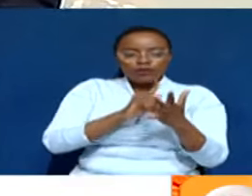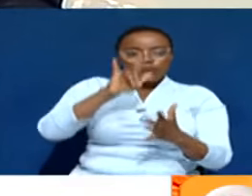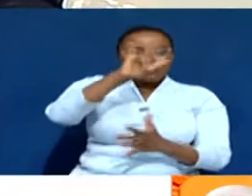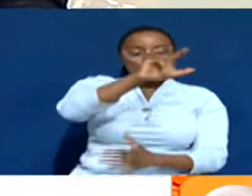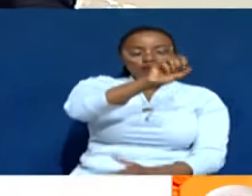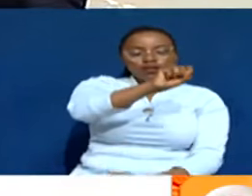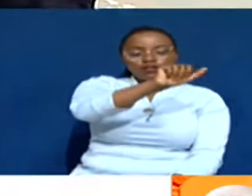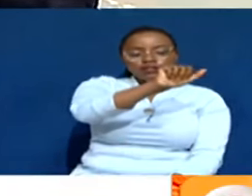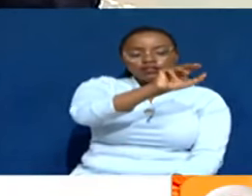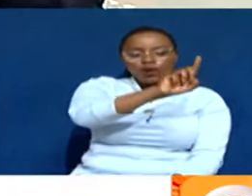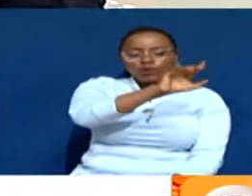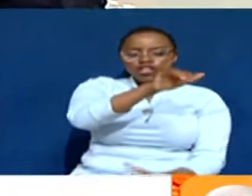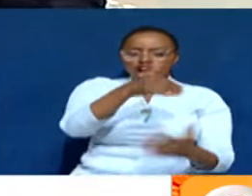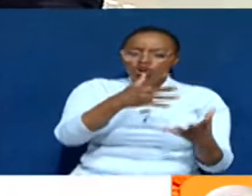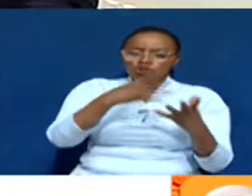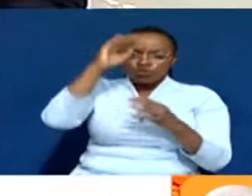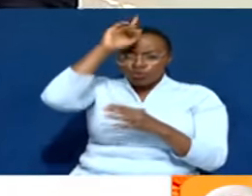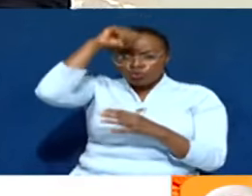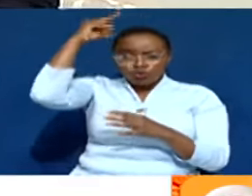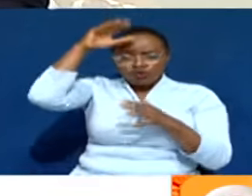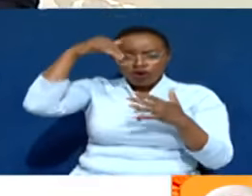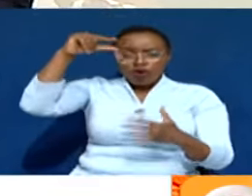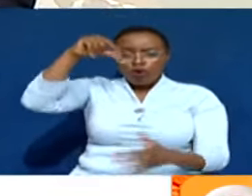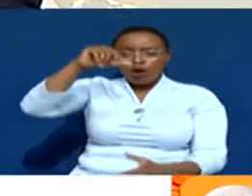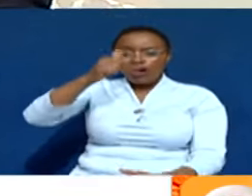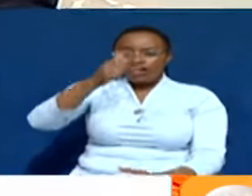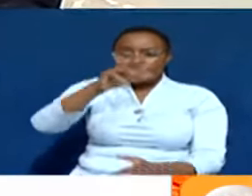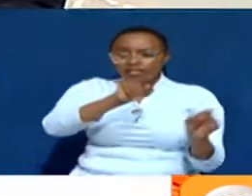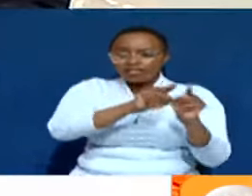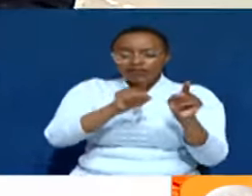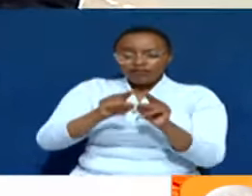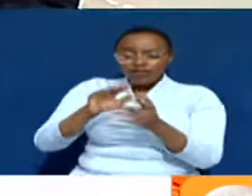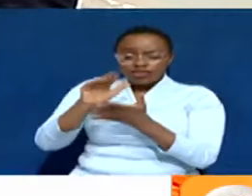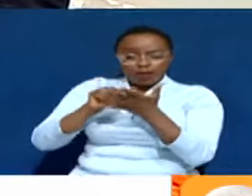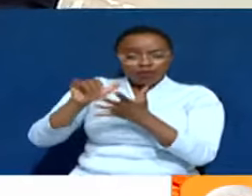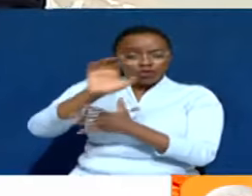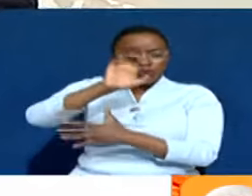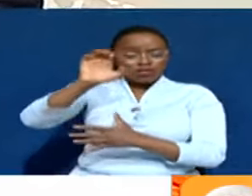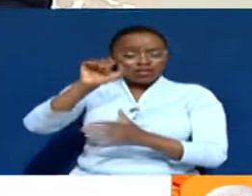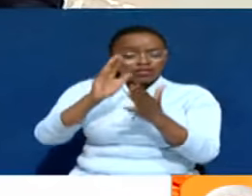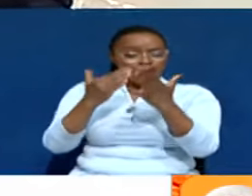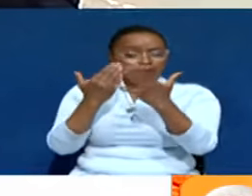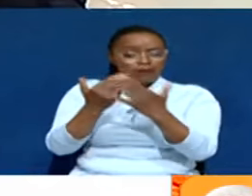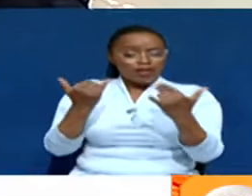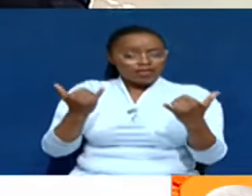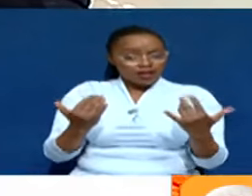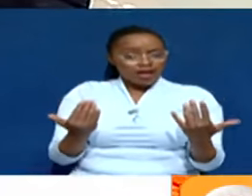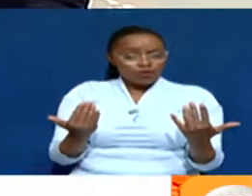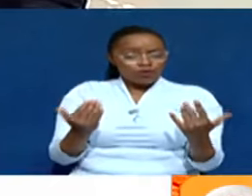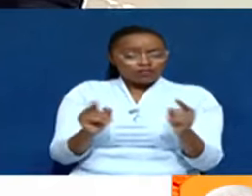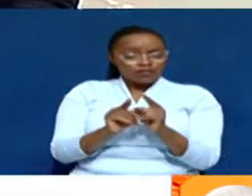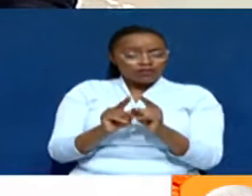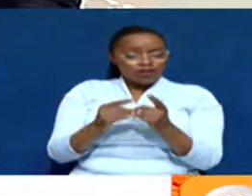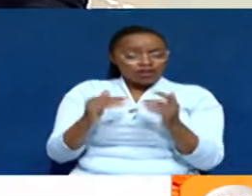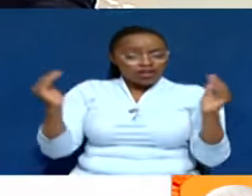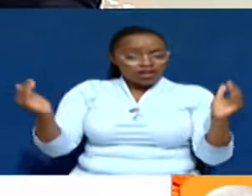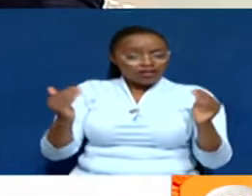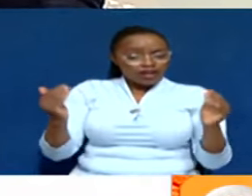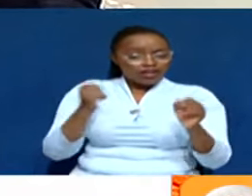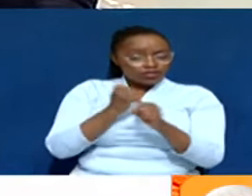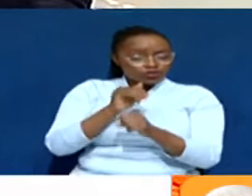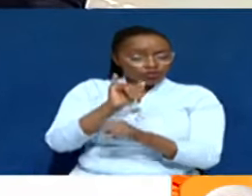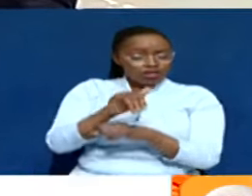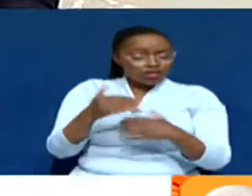Saudi Arabia or to Dubai or to Qatar, anywhere in the Middle East, if they're applying right now, would you encourage them